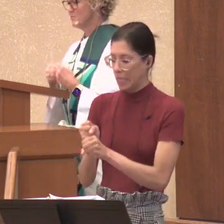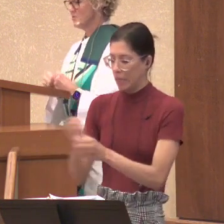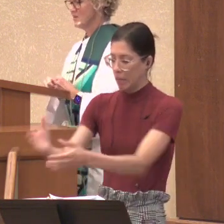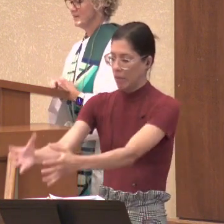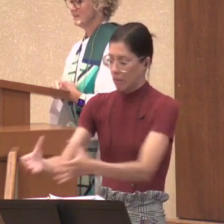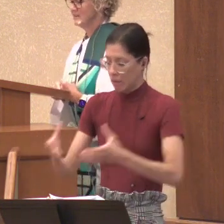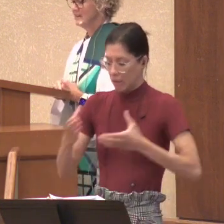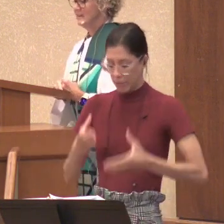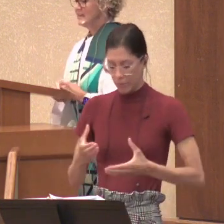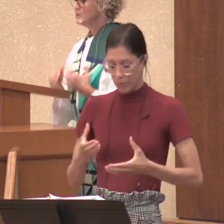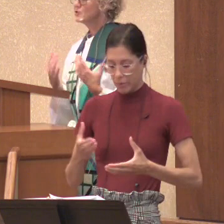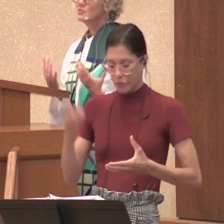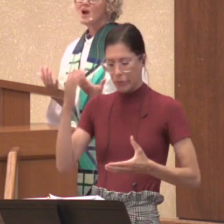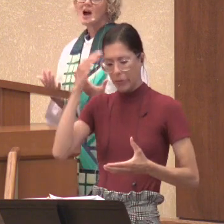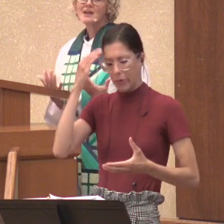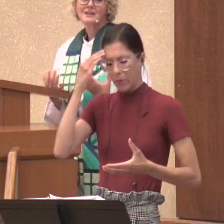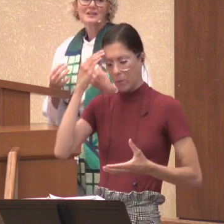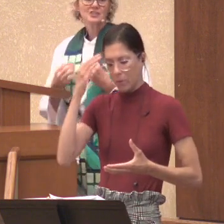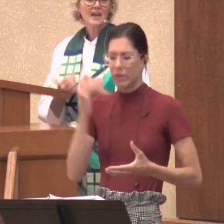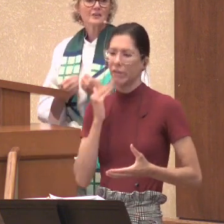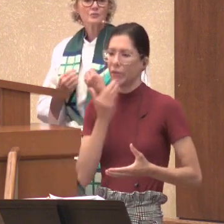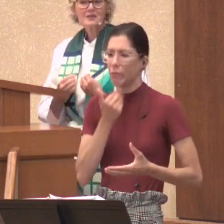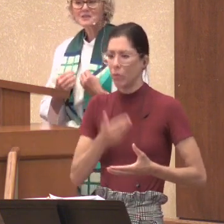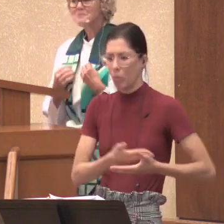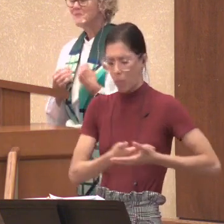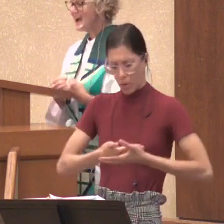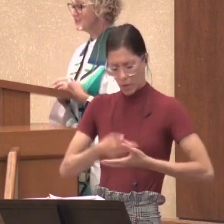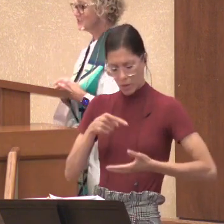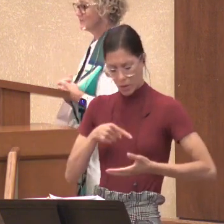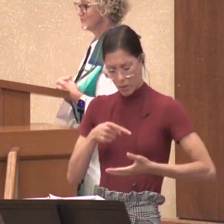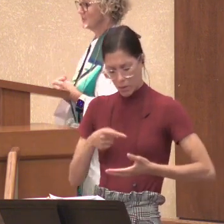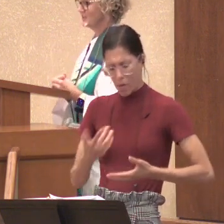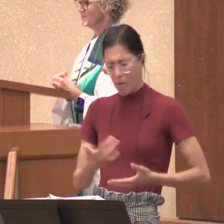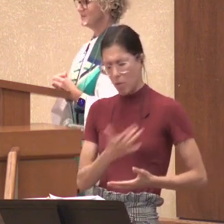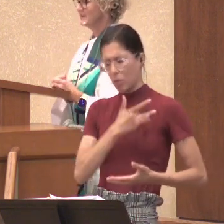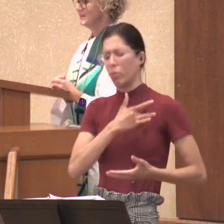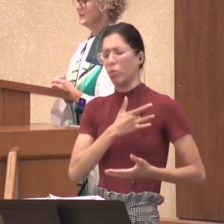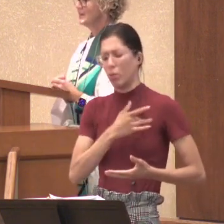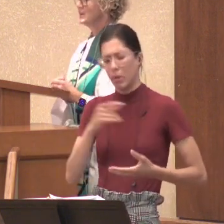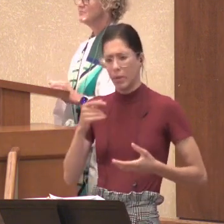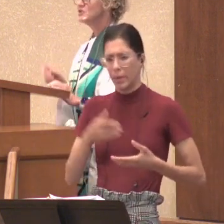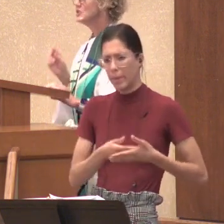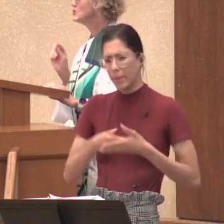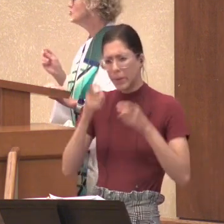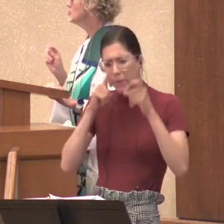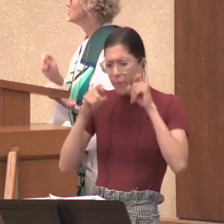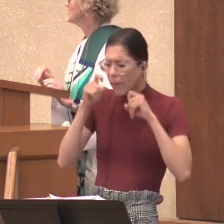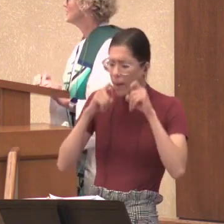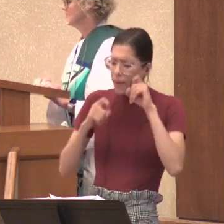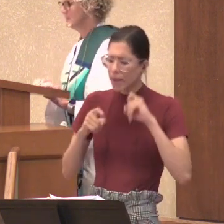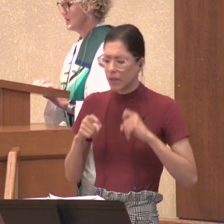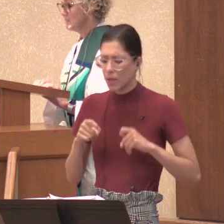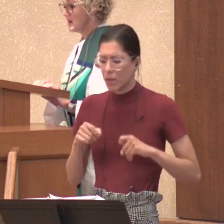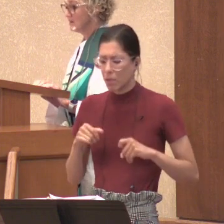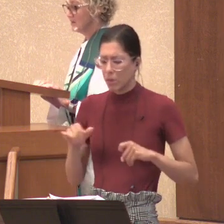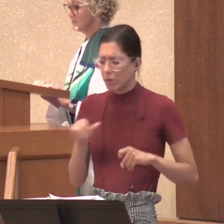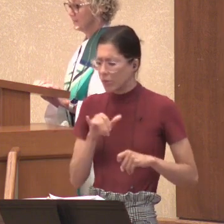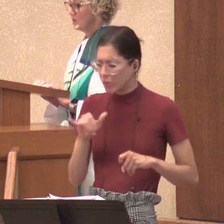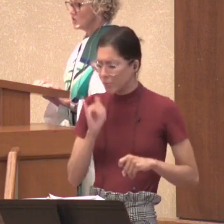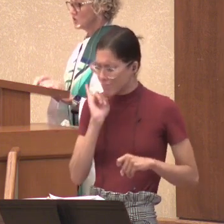Hebrew boy. He was crying and she had great compassion for him, but she too was in a